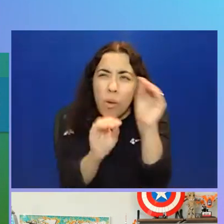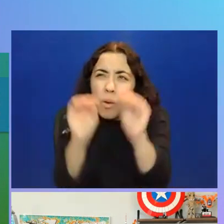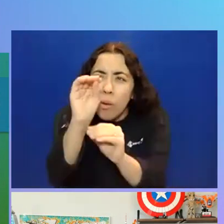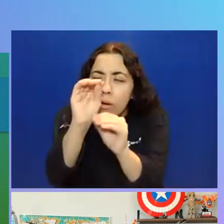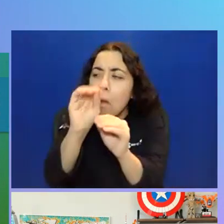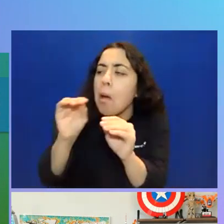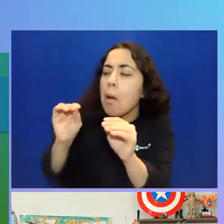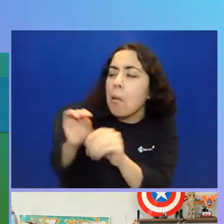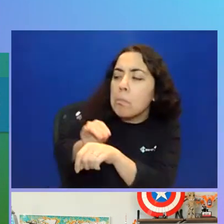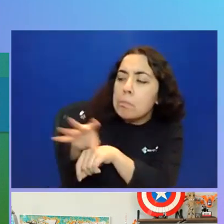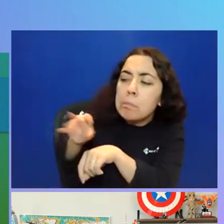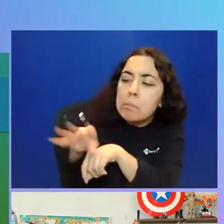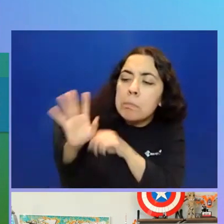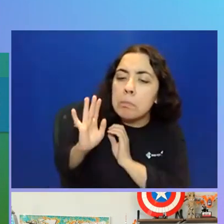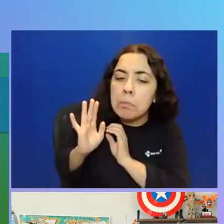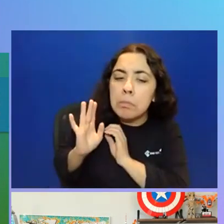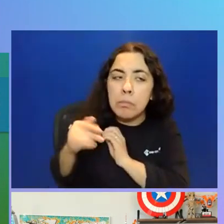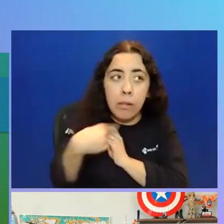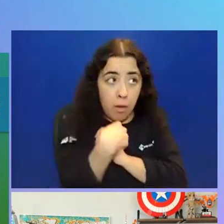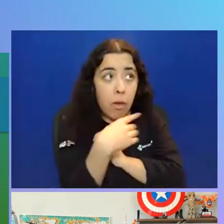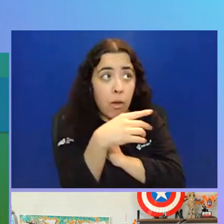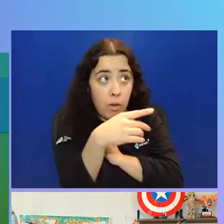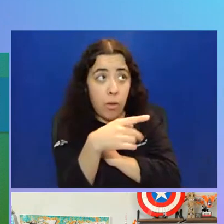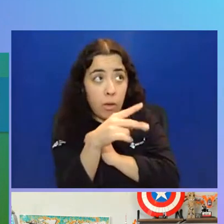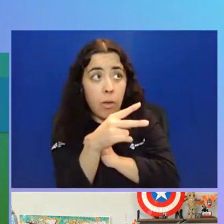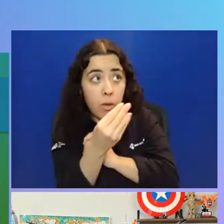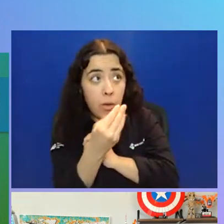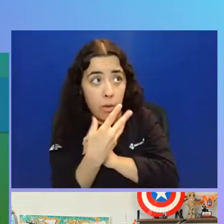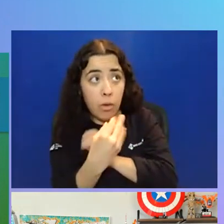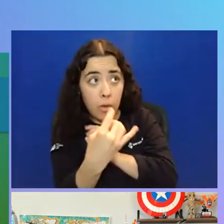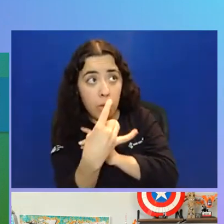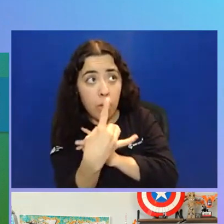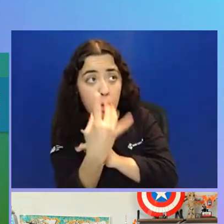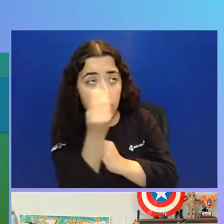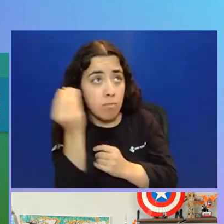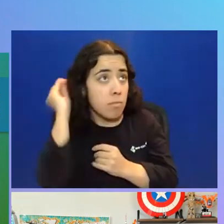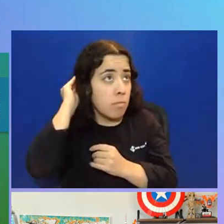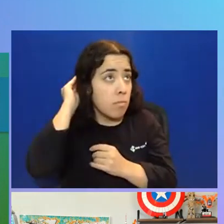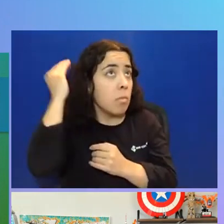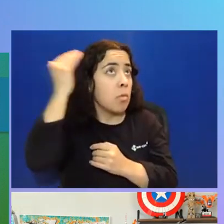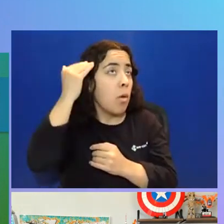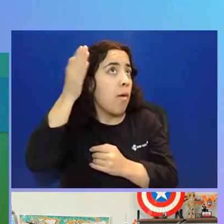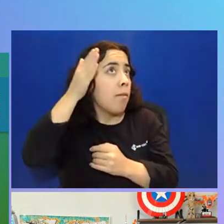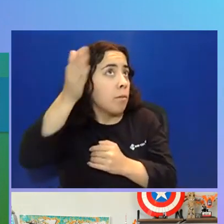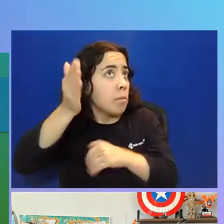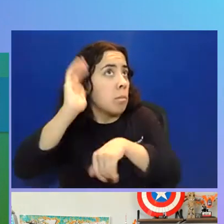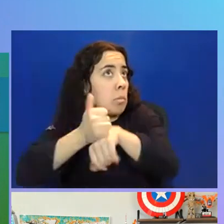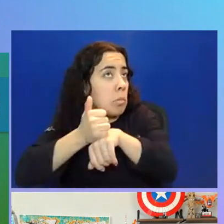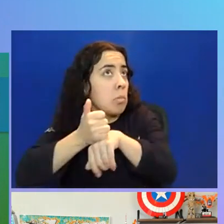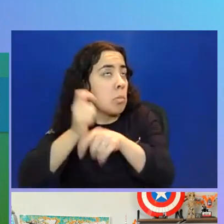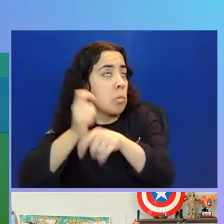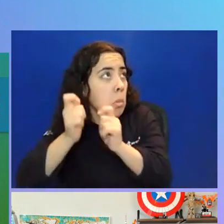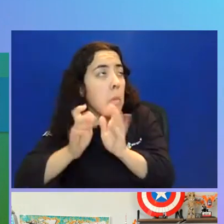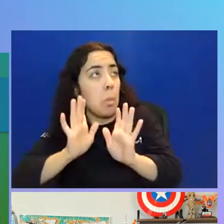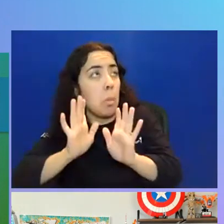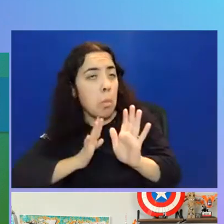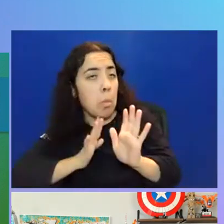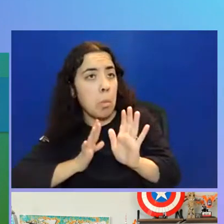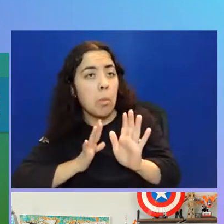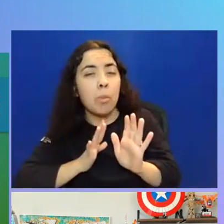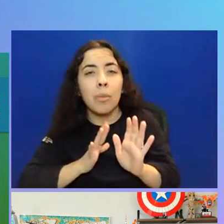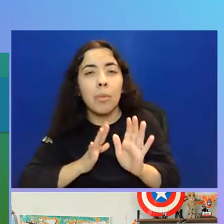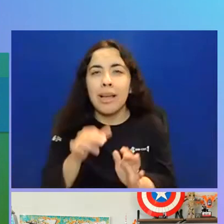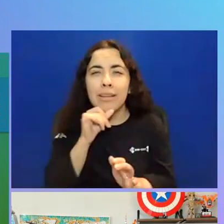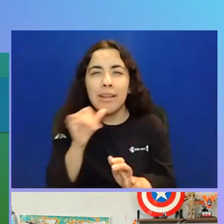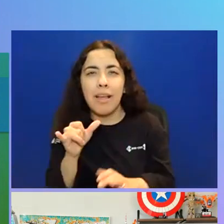things. Very important to do that and create a one-stop shop service where someone doesn't really have to think about, hey, is it